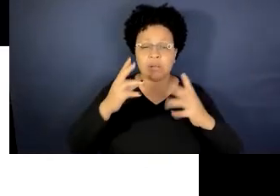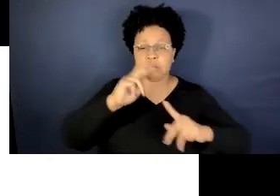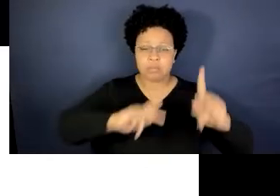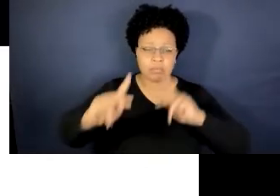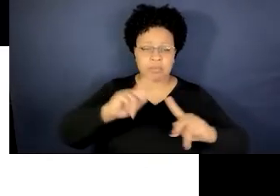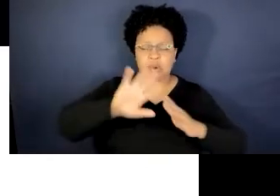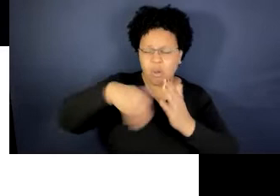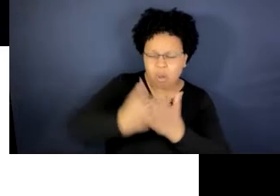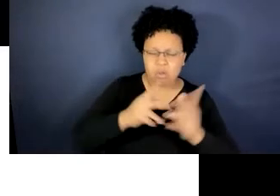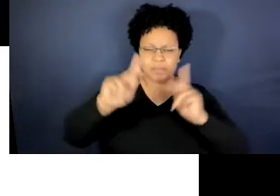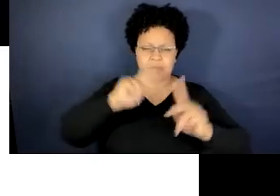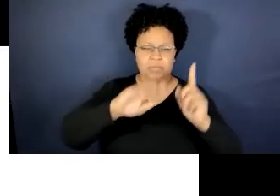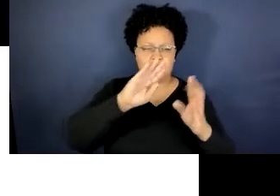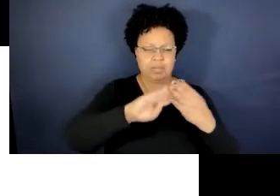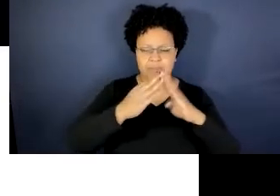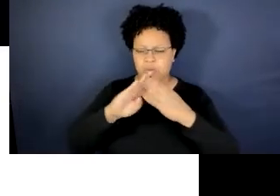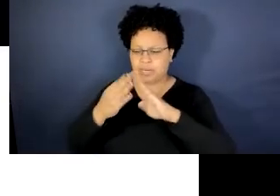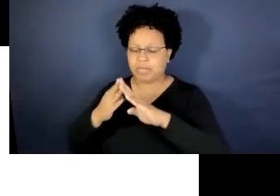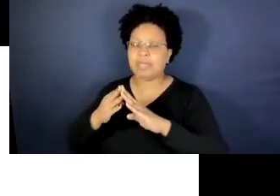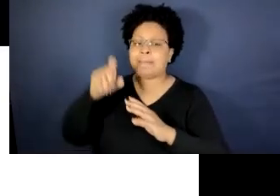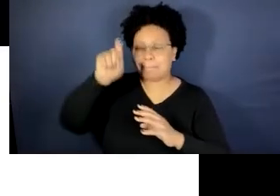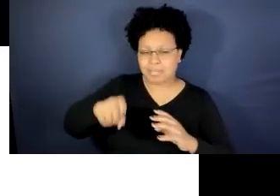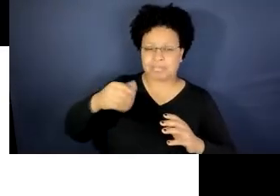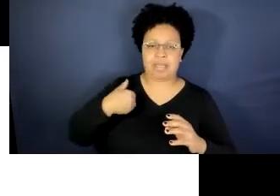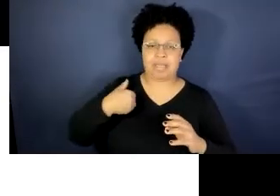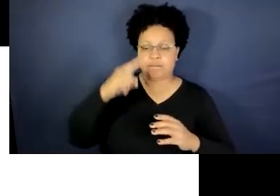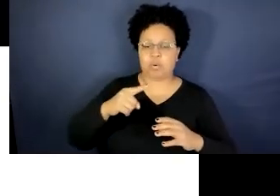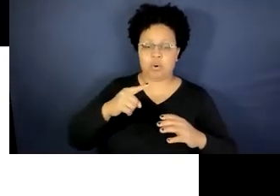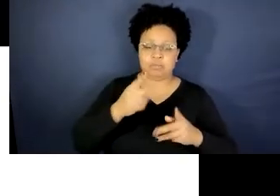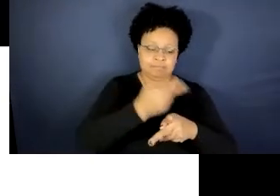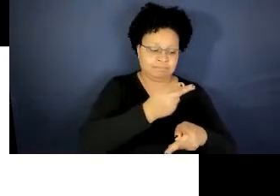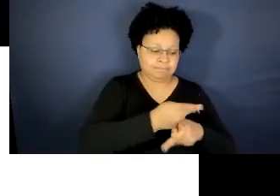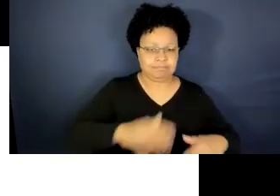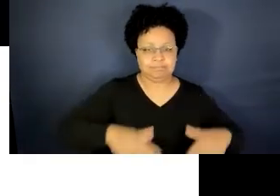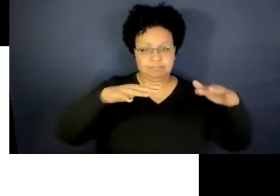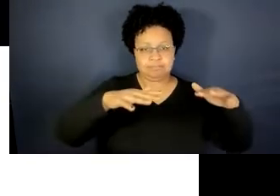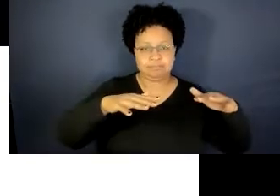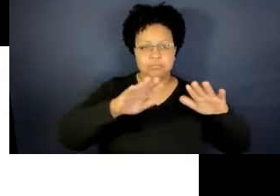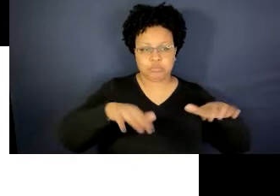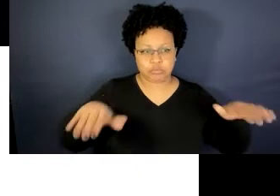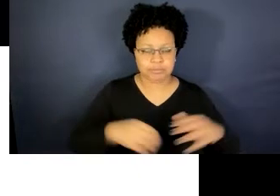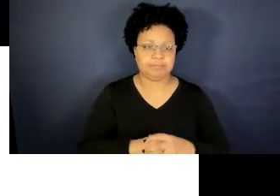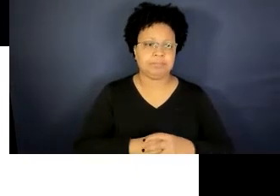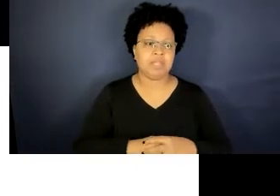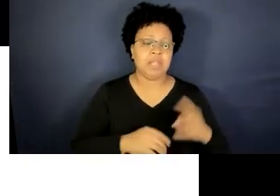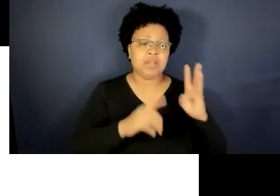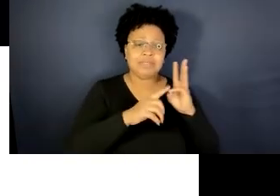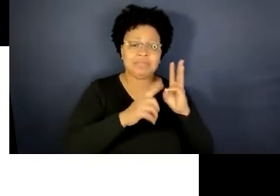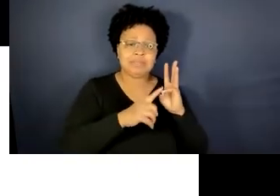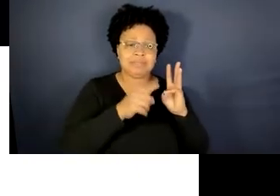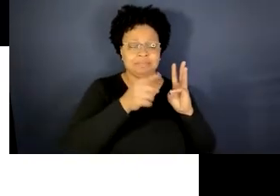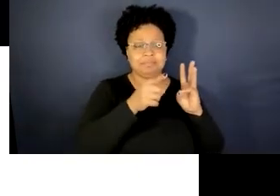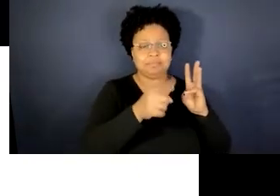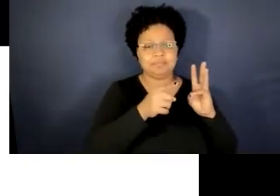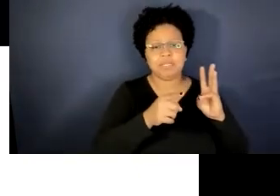Yes, yes. And then the last one, this is not a protective factor. The U.S. Government